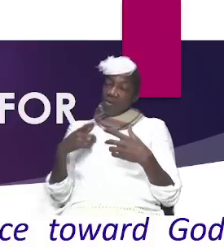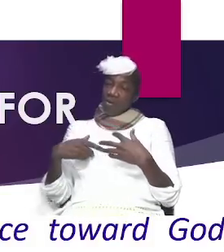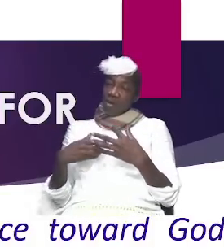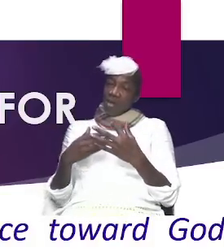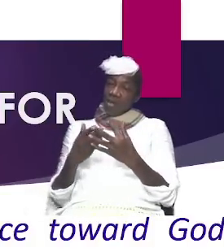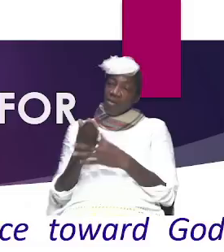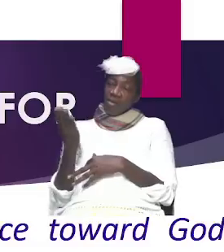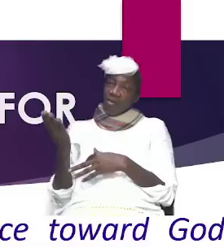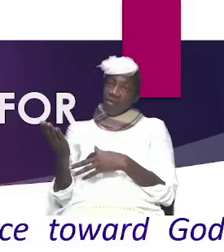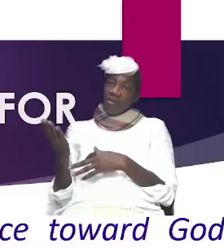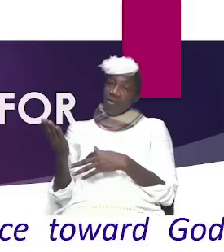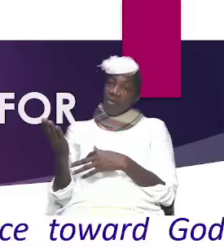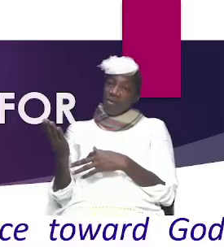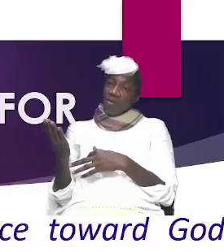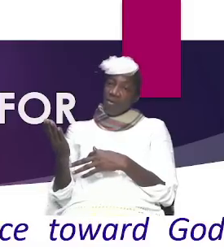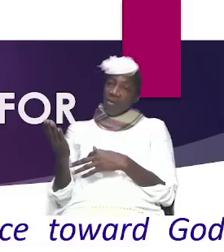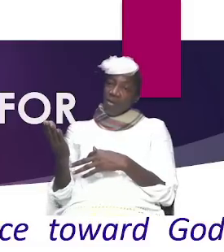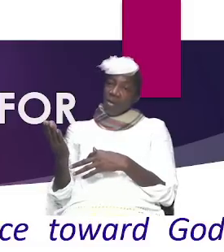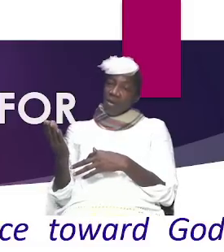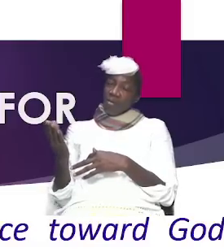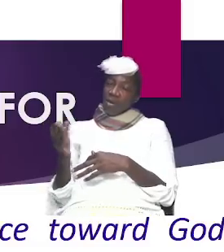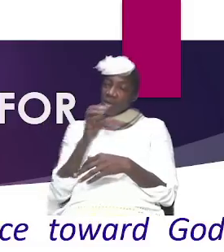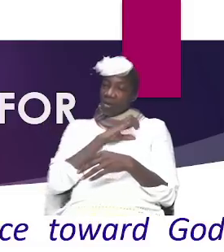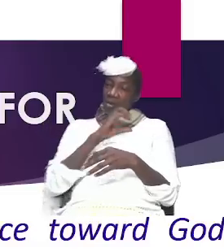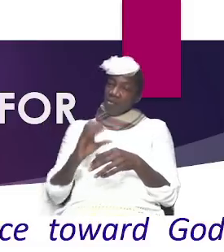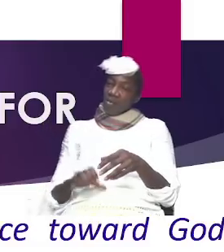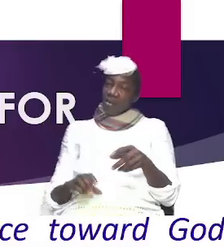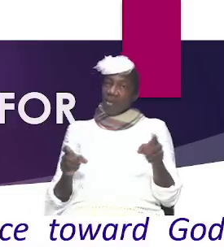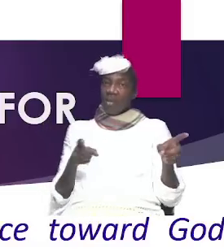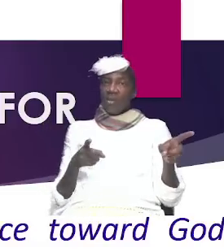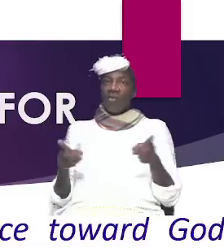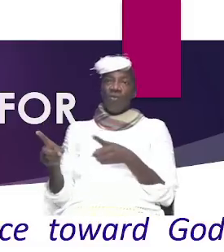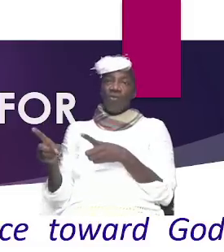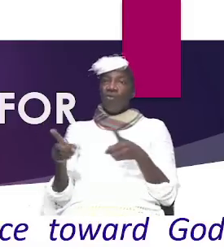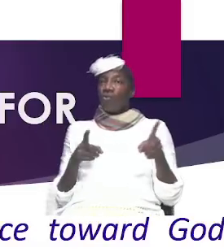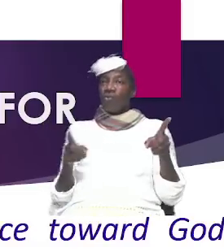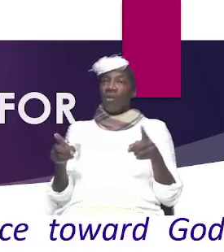troublesome because of our Christianity, do it,